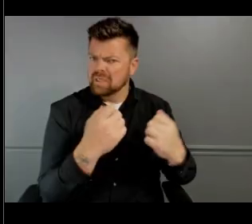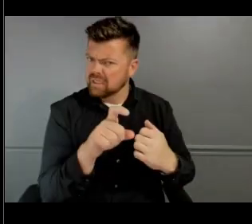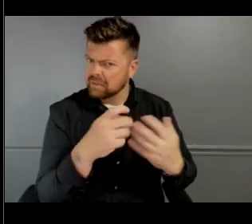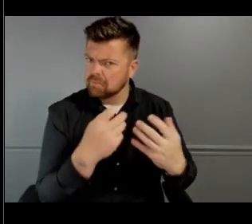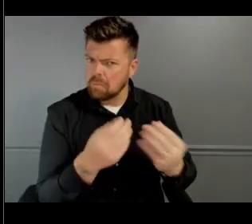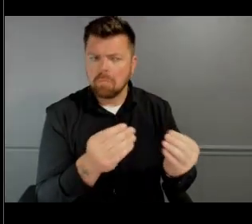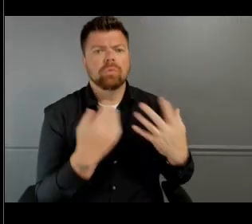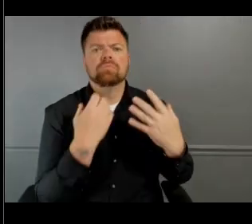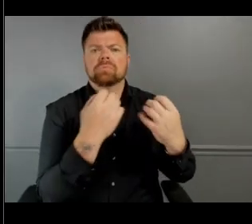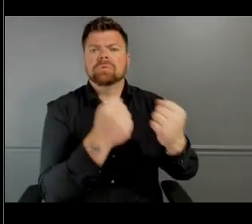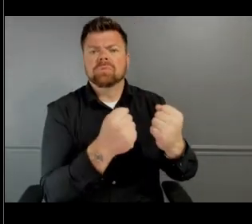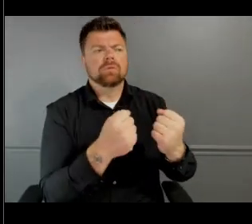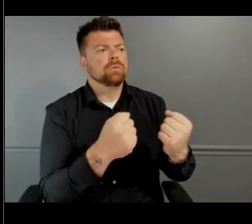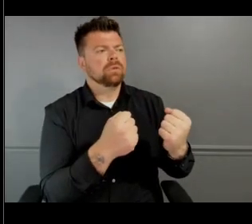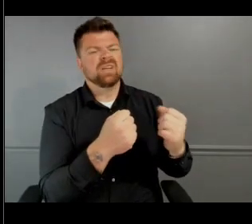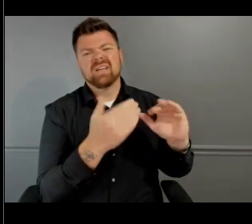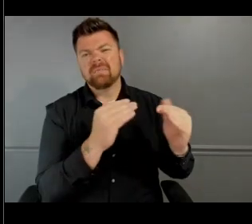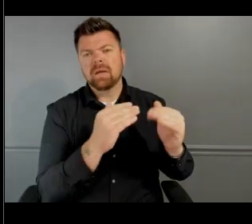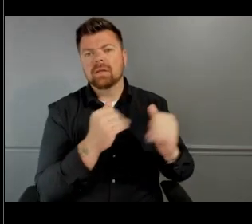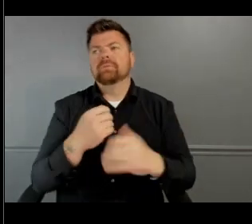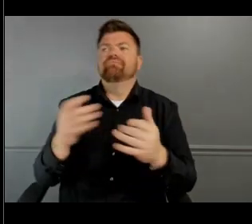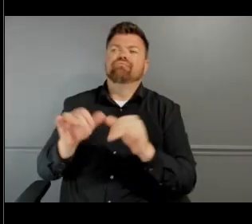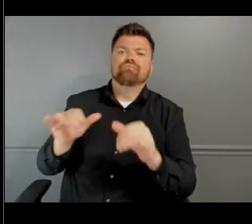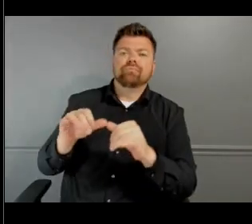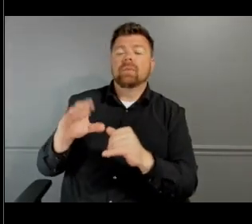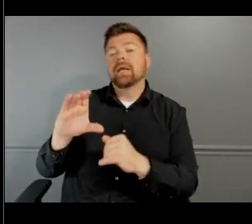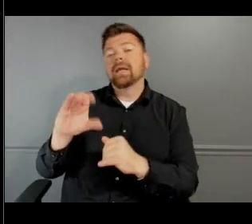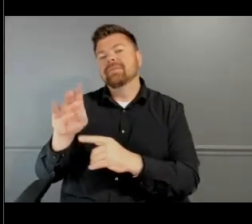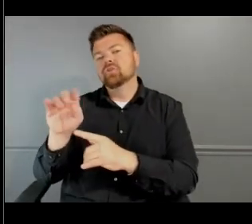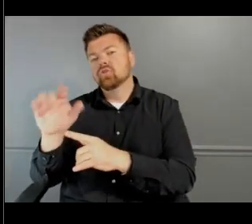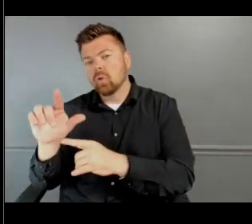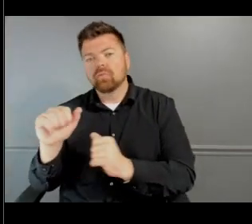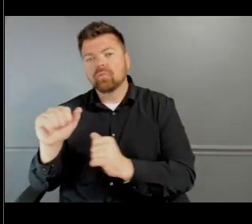than conventional wall-mounted bars.